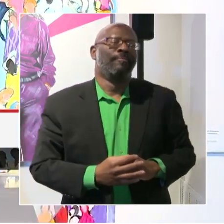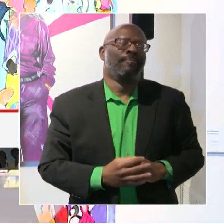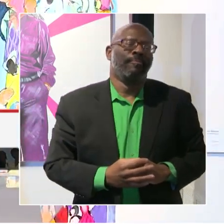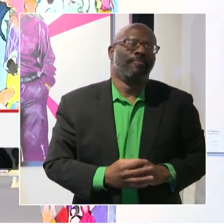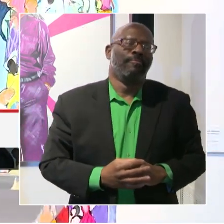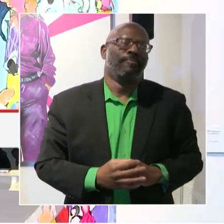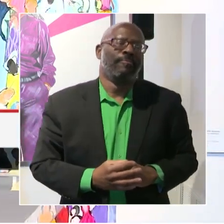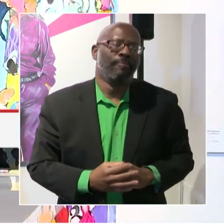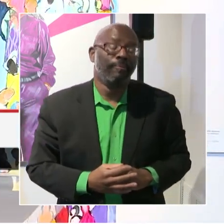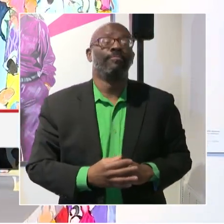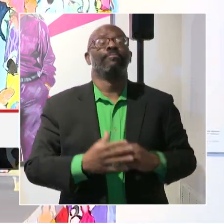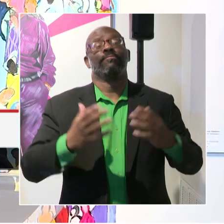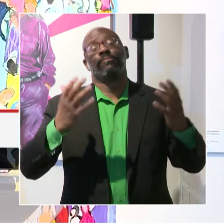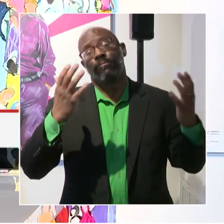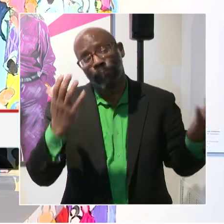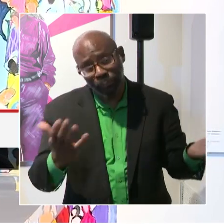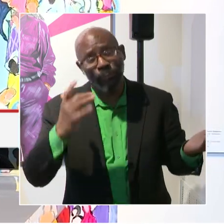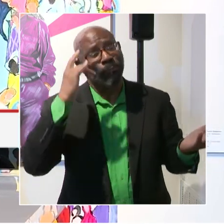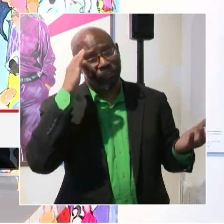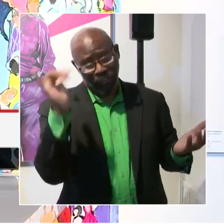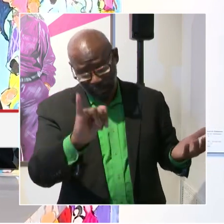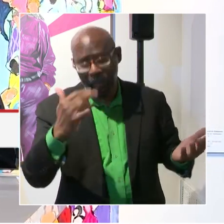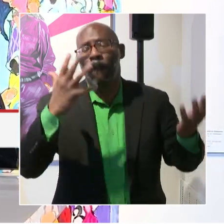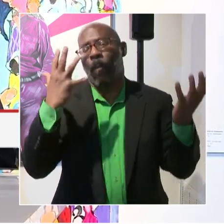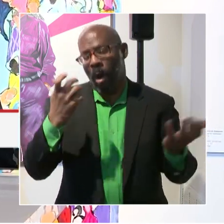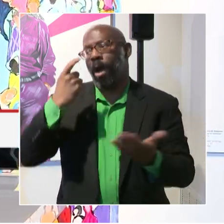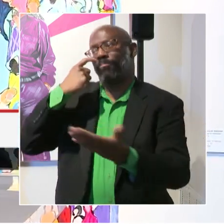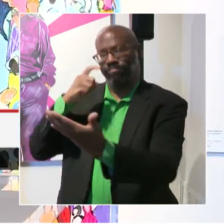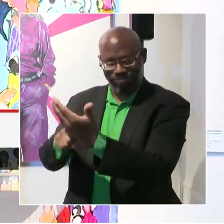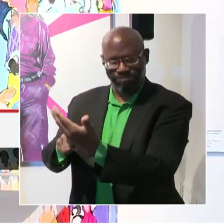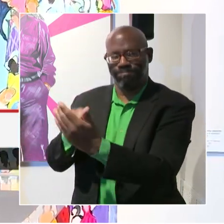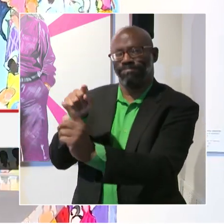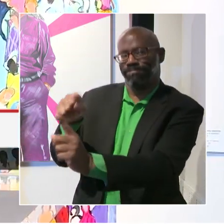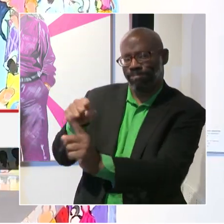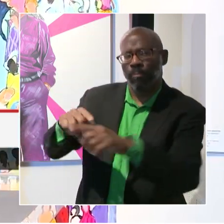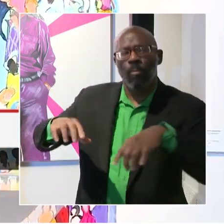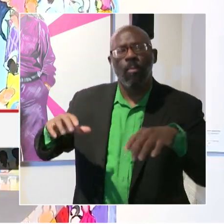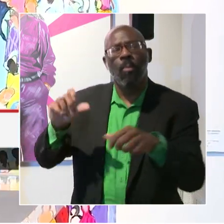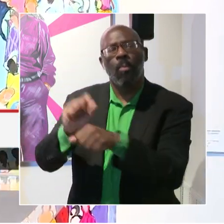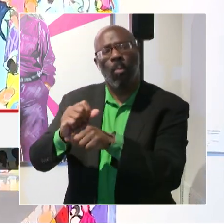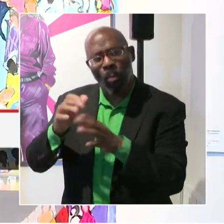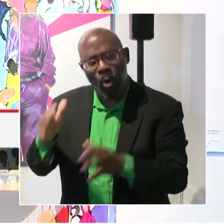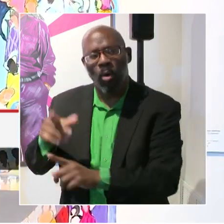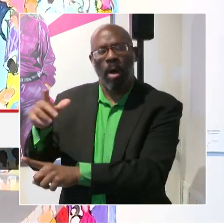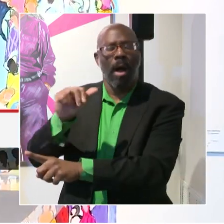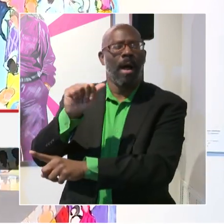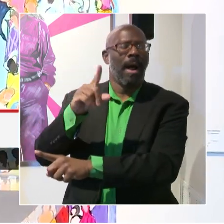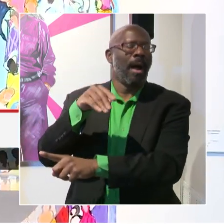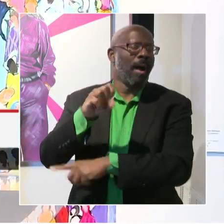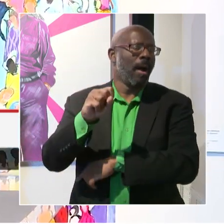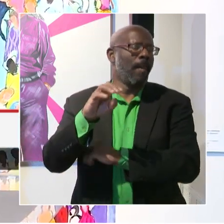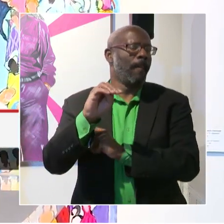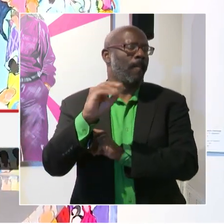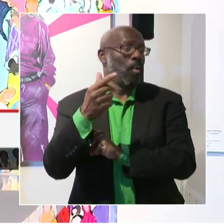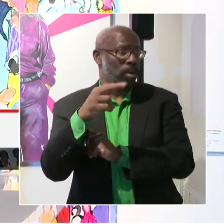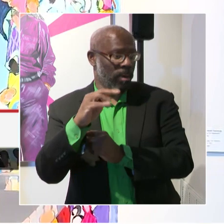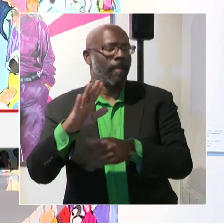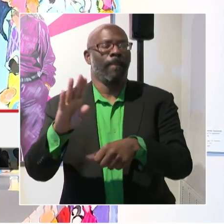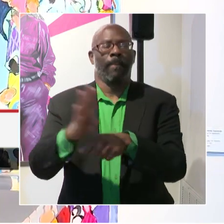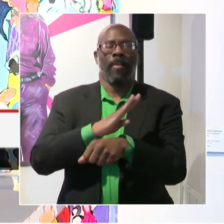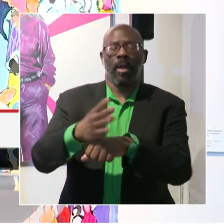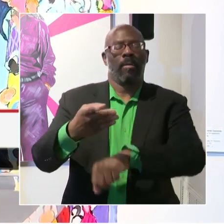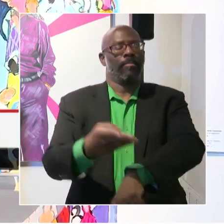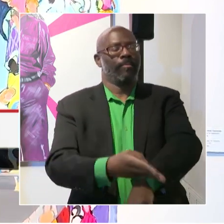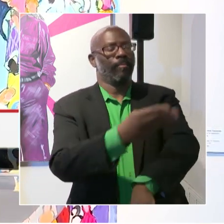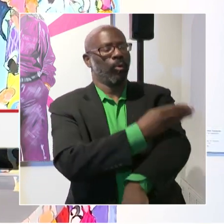So I also want to acknowledge the great work of the Adams Morgan BID, and we're joined by BID Director Kristen Barden.